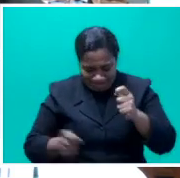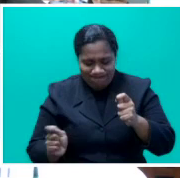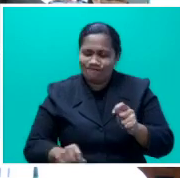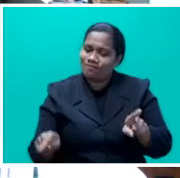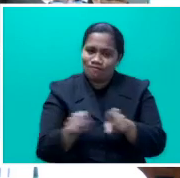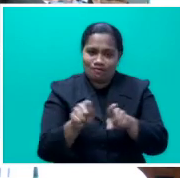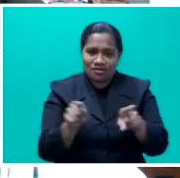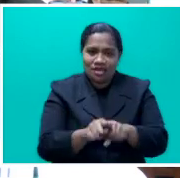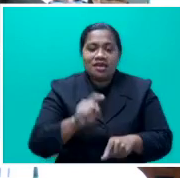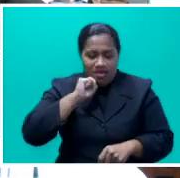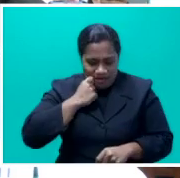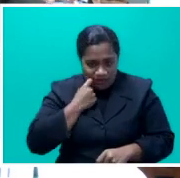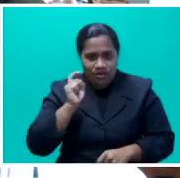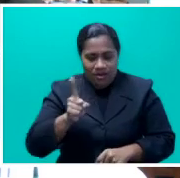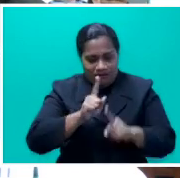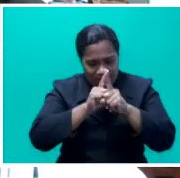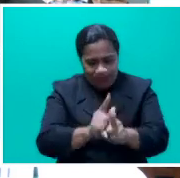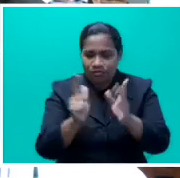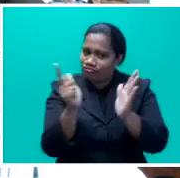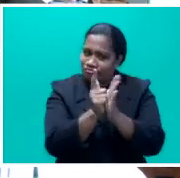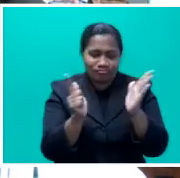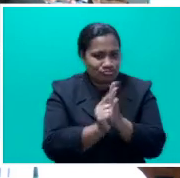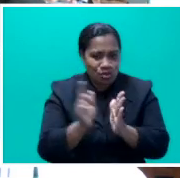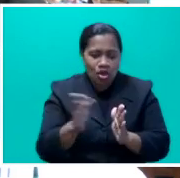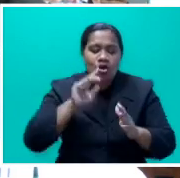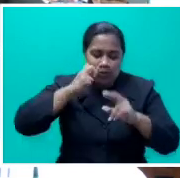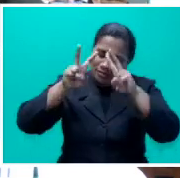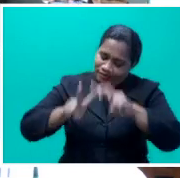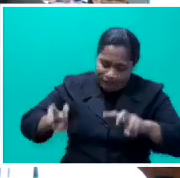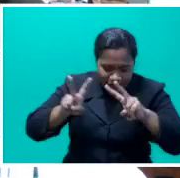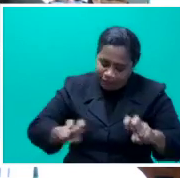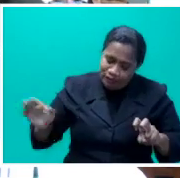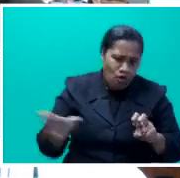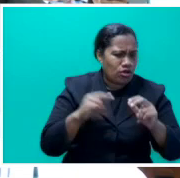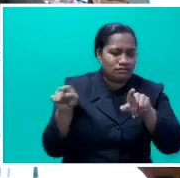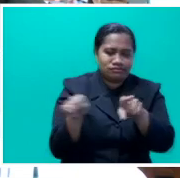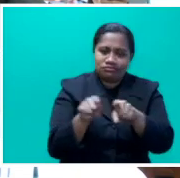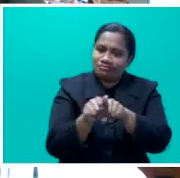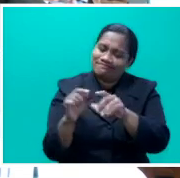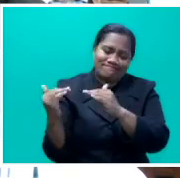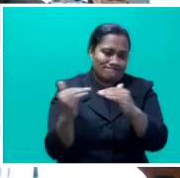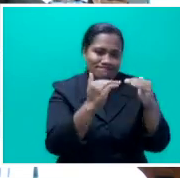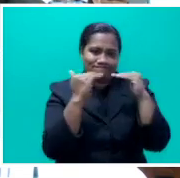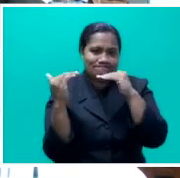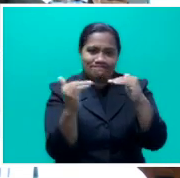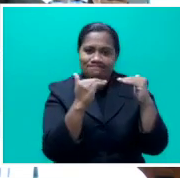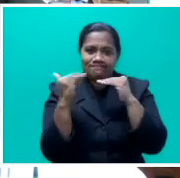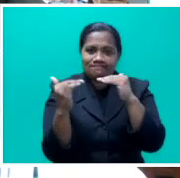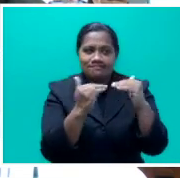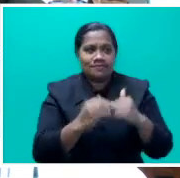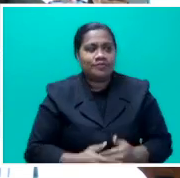and investigate all cases of indiscipline and equally bring all police